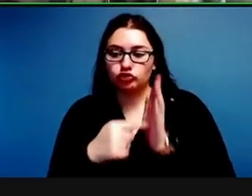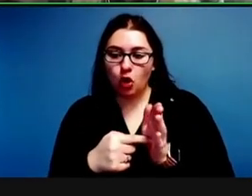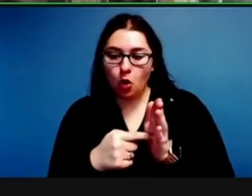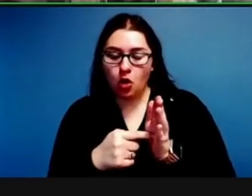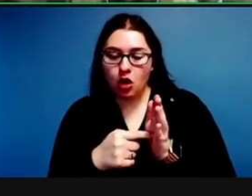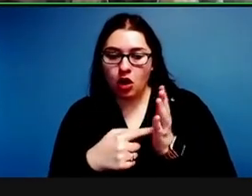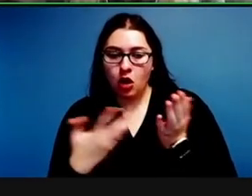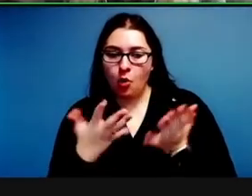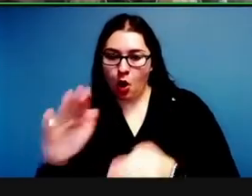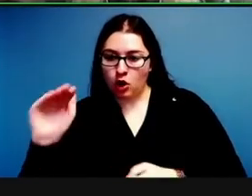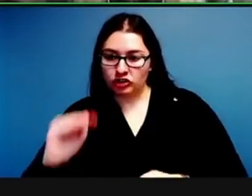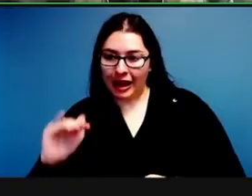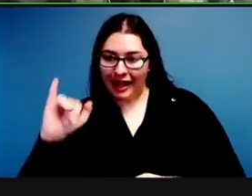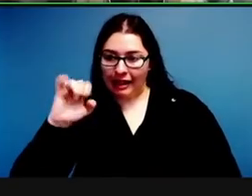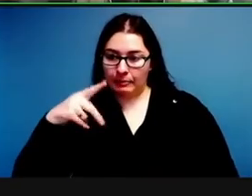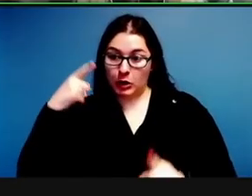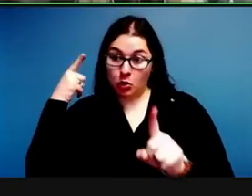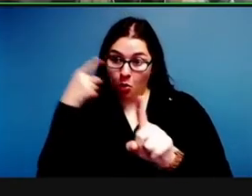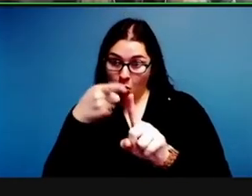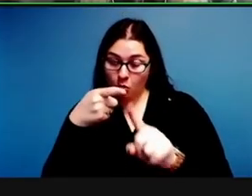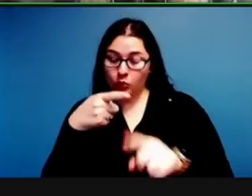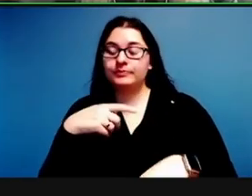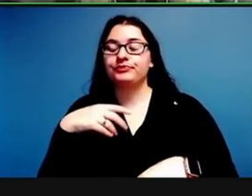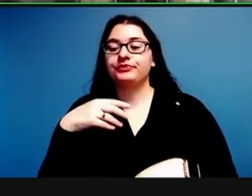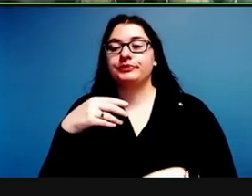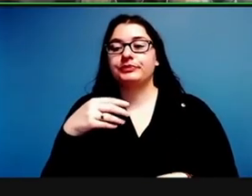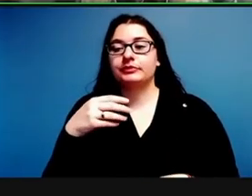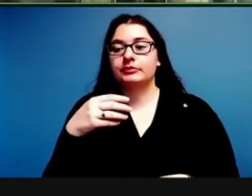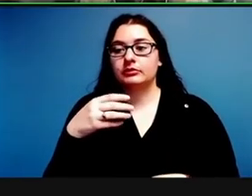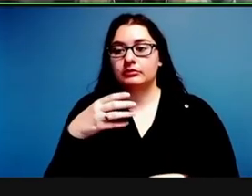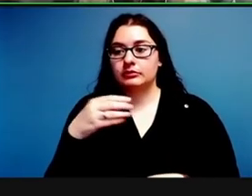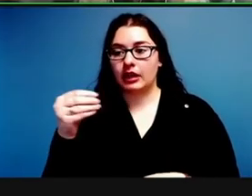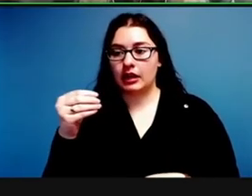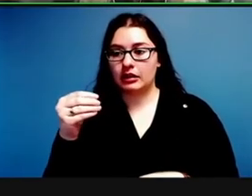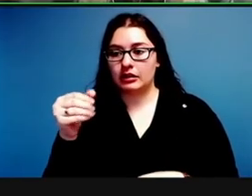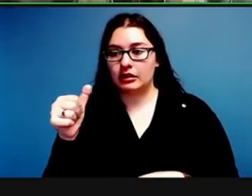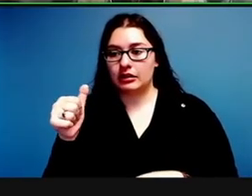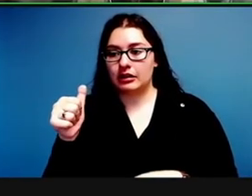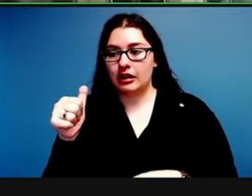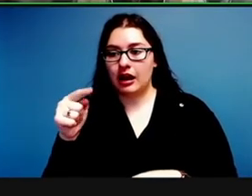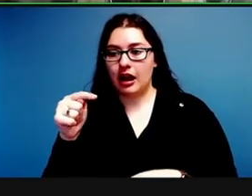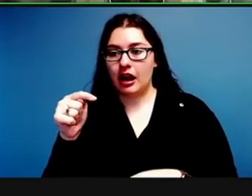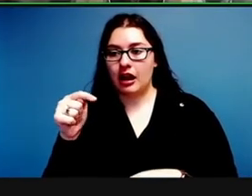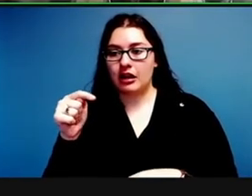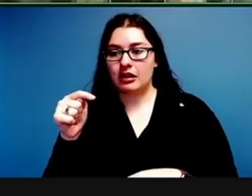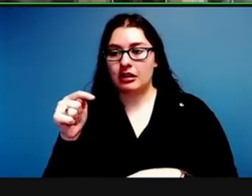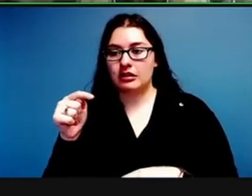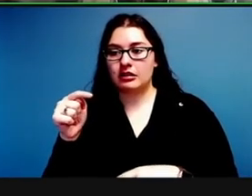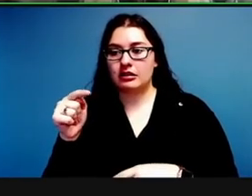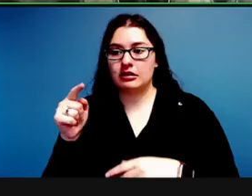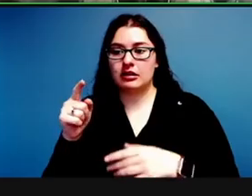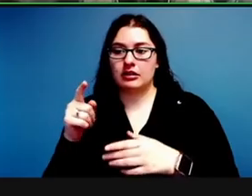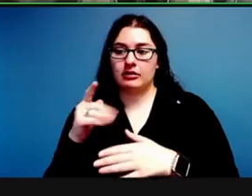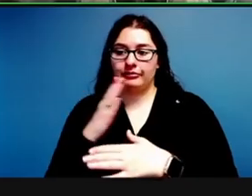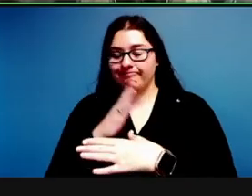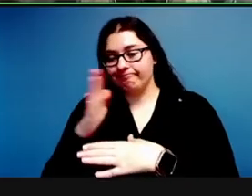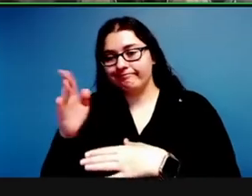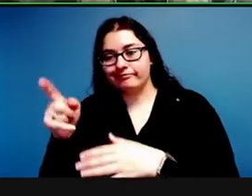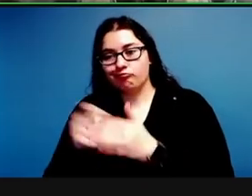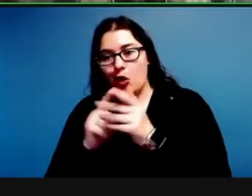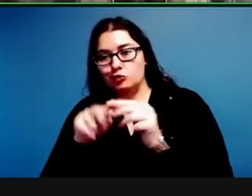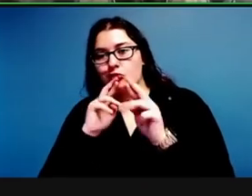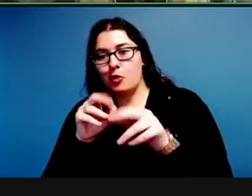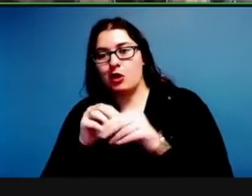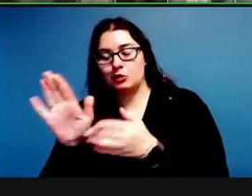your child's IEP goal is, and then at the intervals that they're required to report in your school